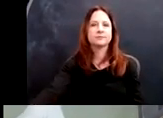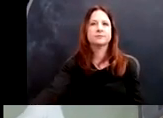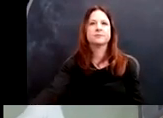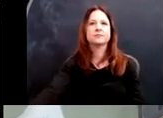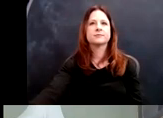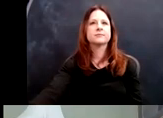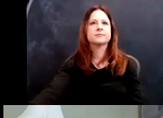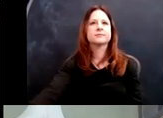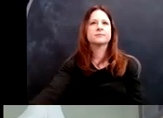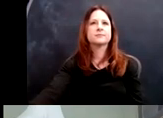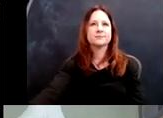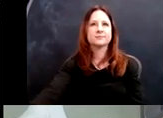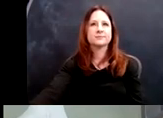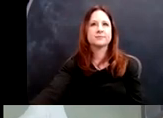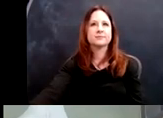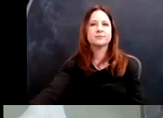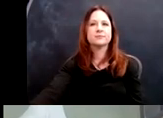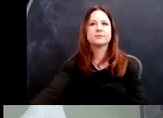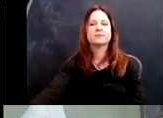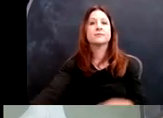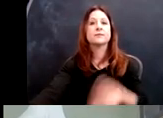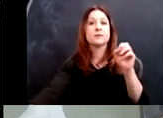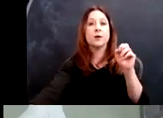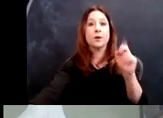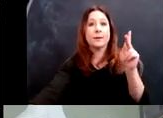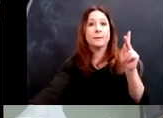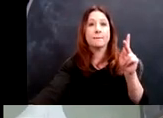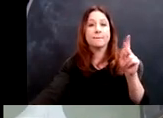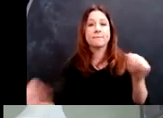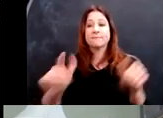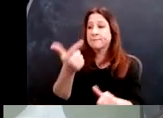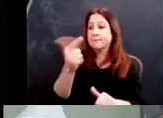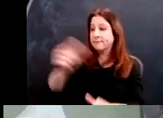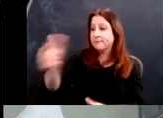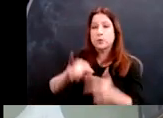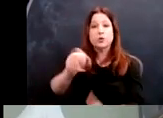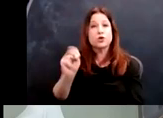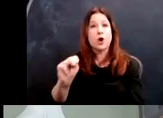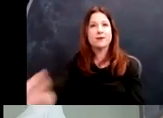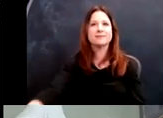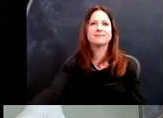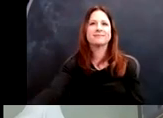try to solve trouble solve later. All right, John, over to you.